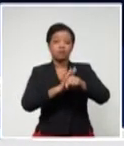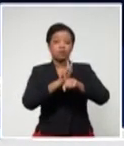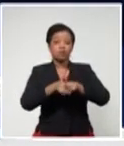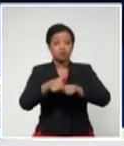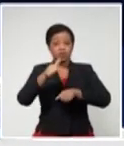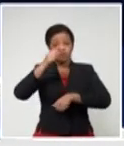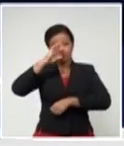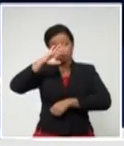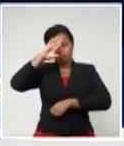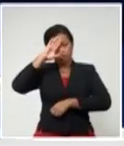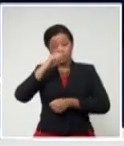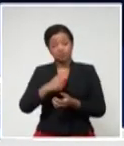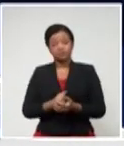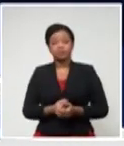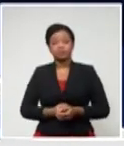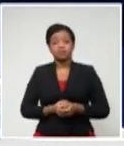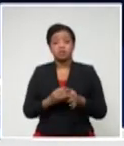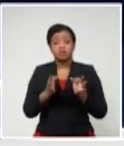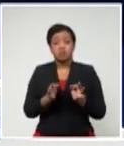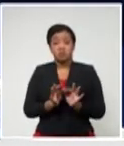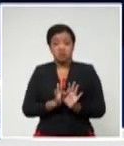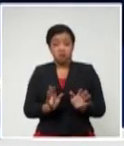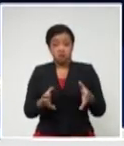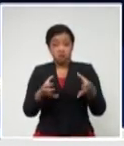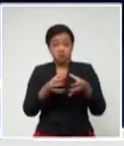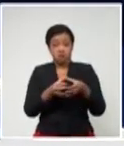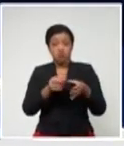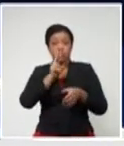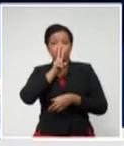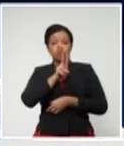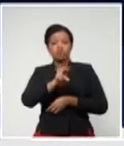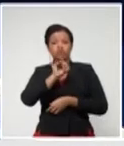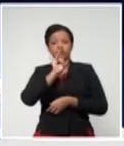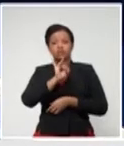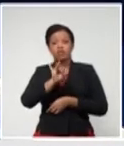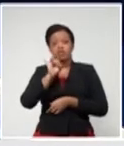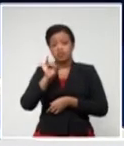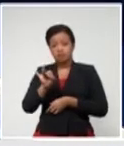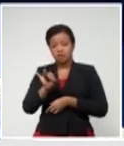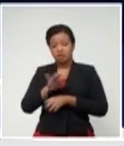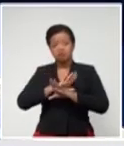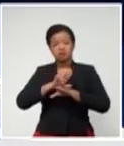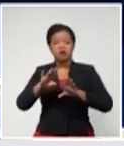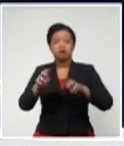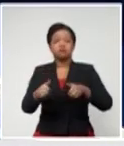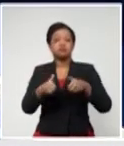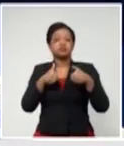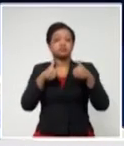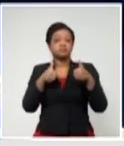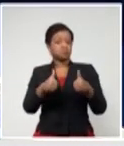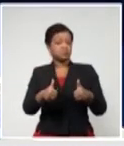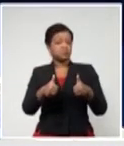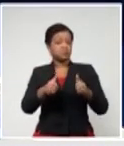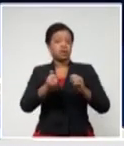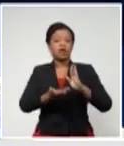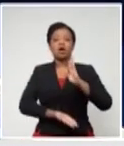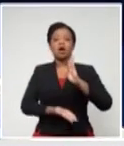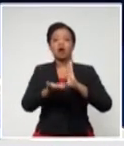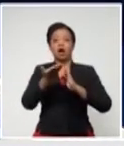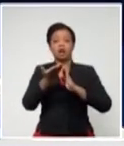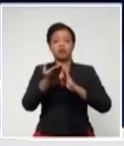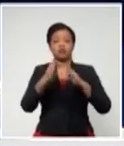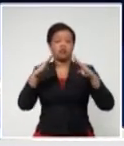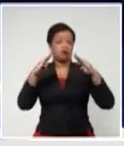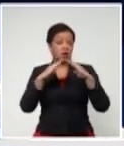Cuba, of which 277, or 98.6%, have been discharged from hospital